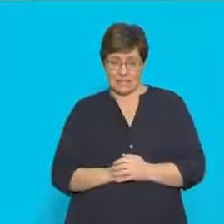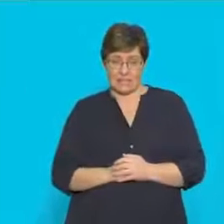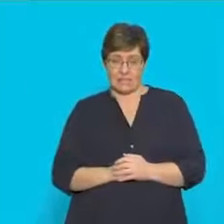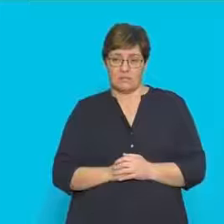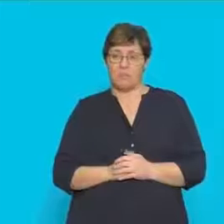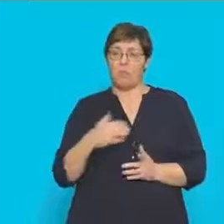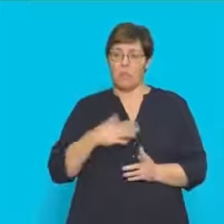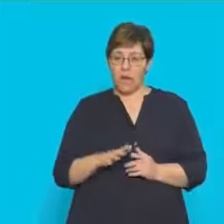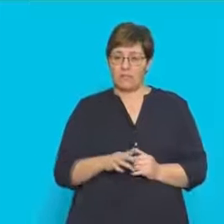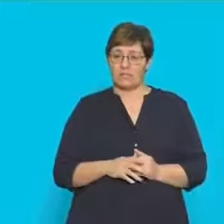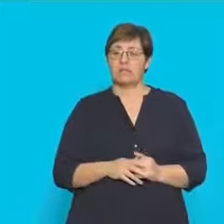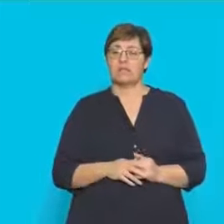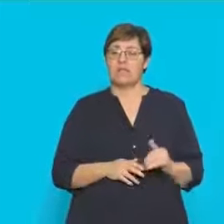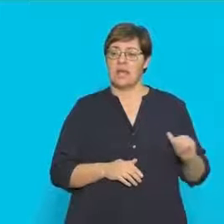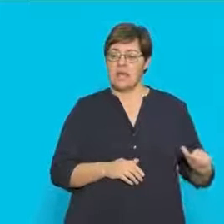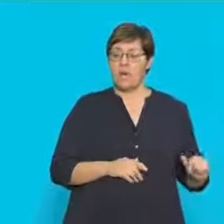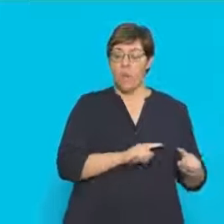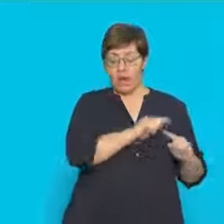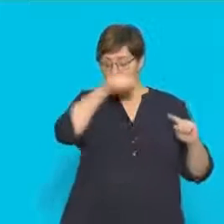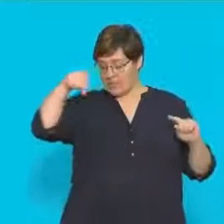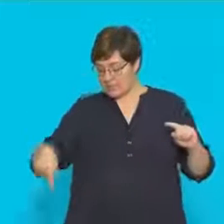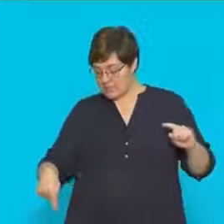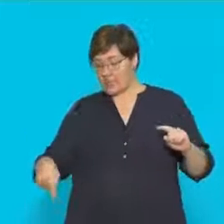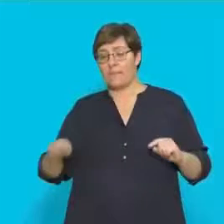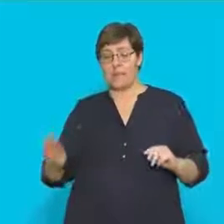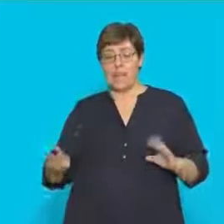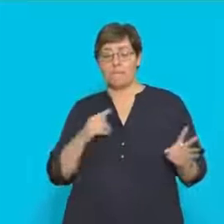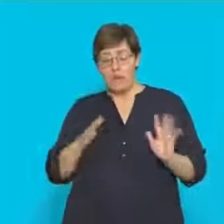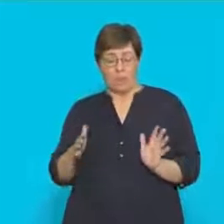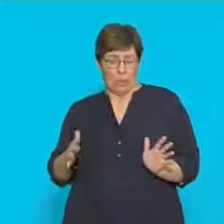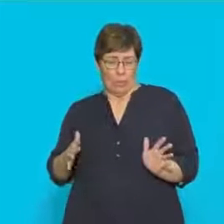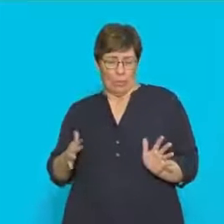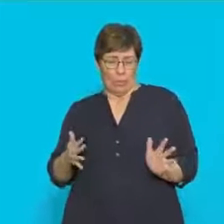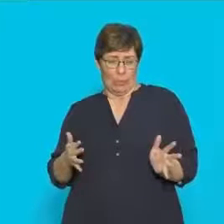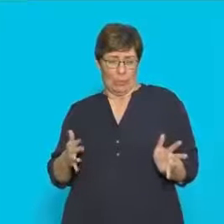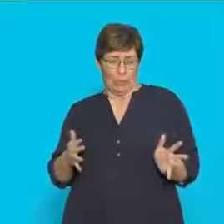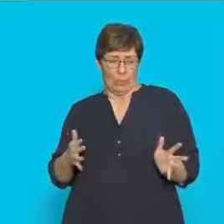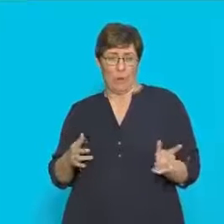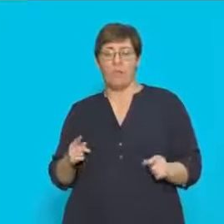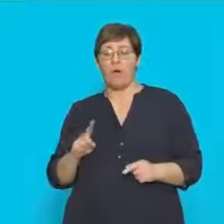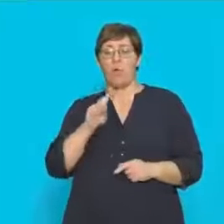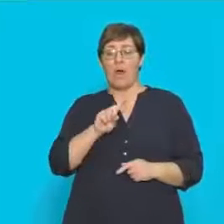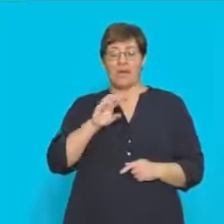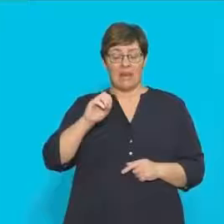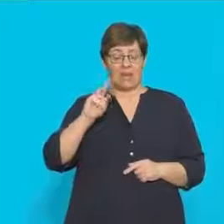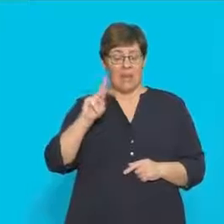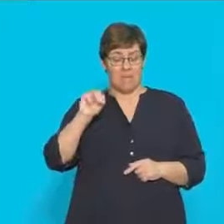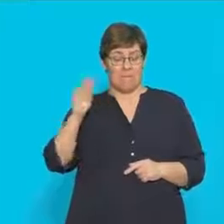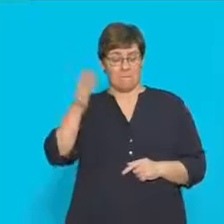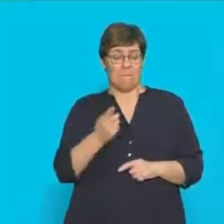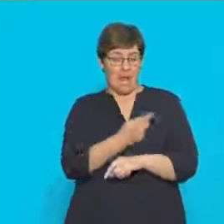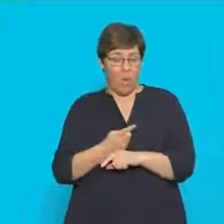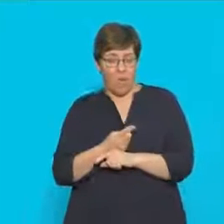to B, to the destination at B, but there's a strong wind that's blowing at 100 kilometers per